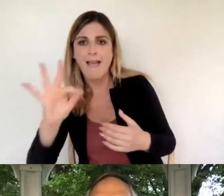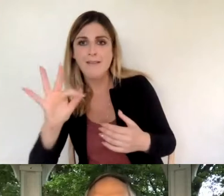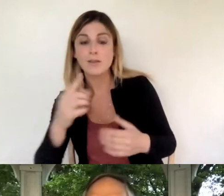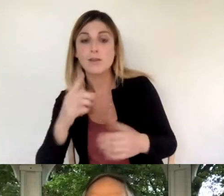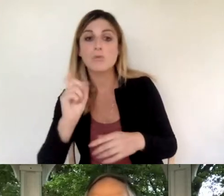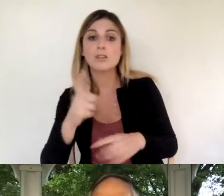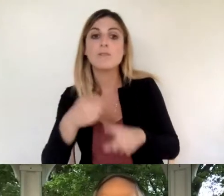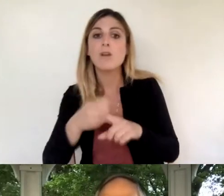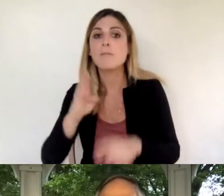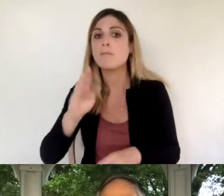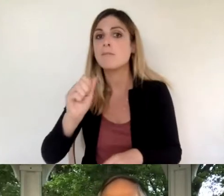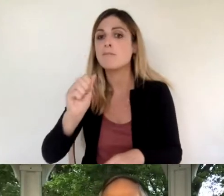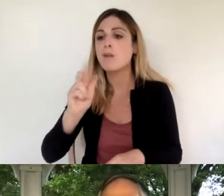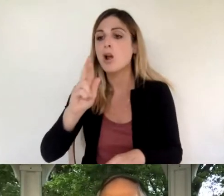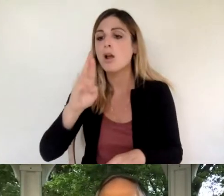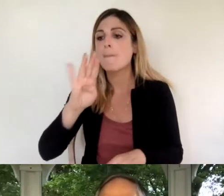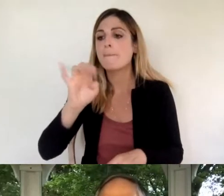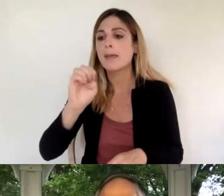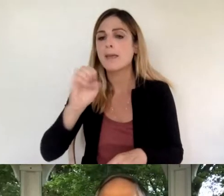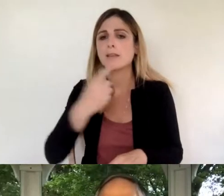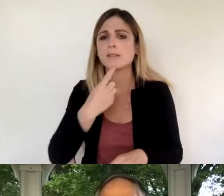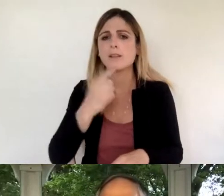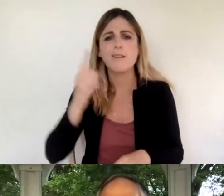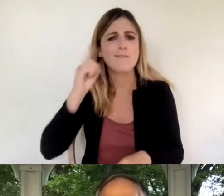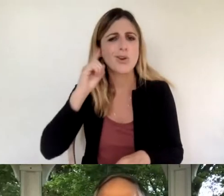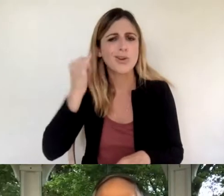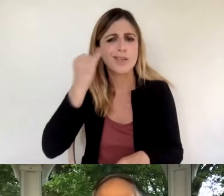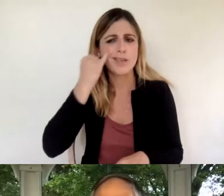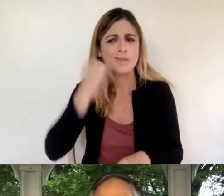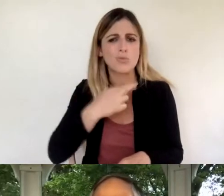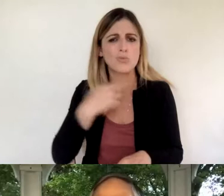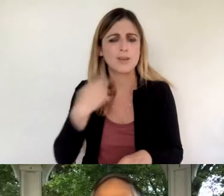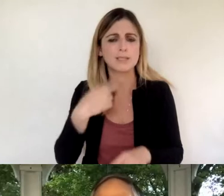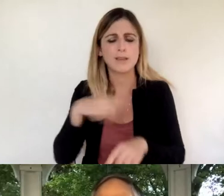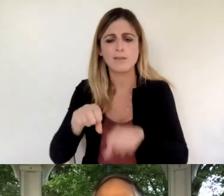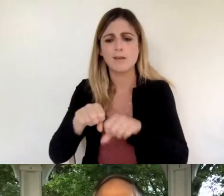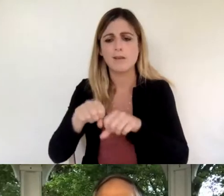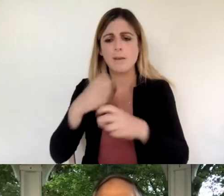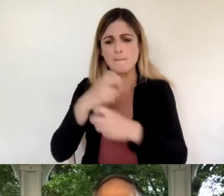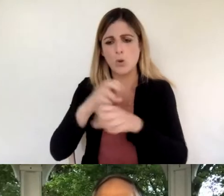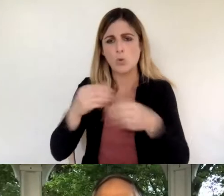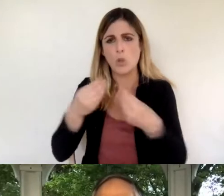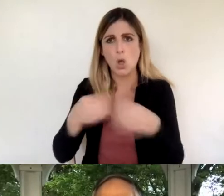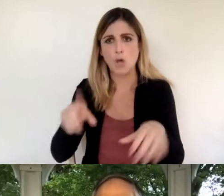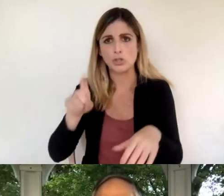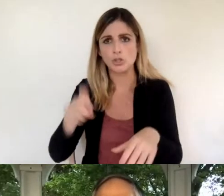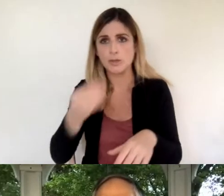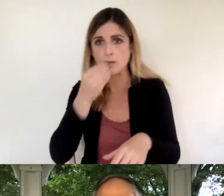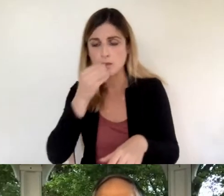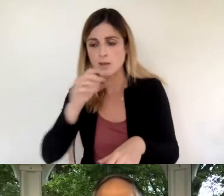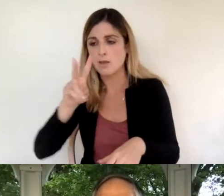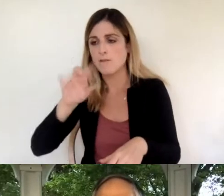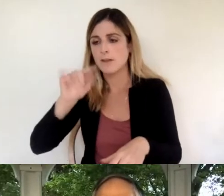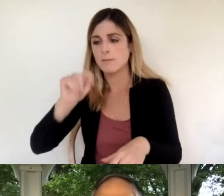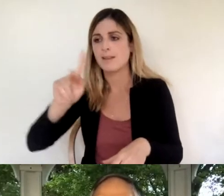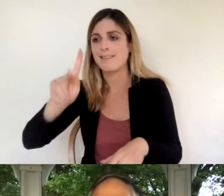those at risk of bone loss should also make sure to consume vitamin K2, which is really only found in natto. Do you agree?